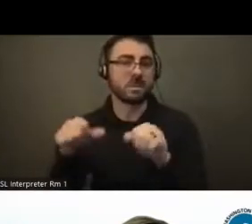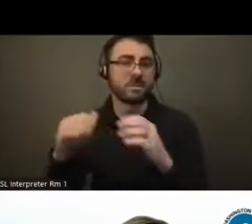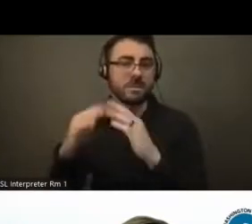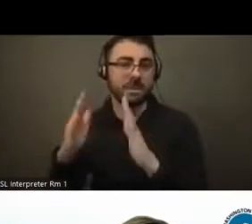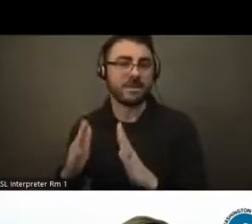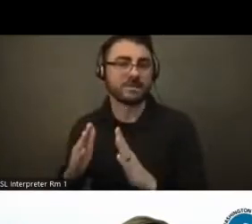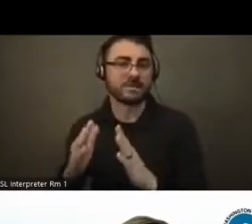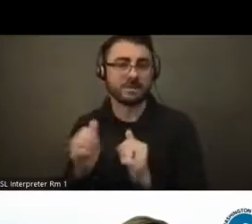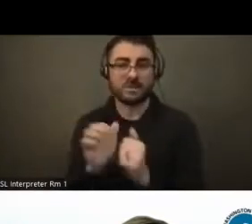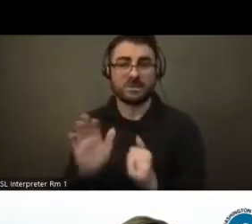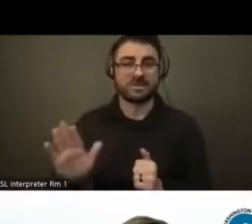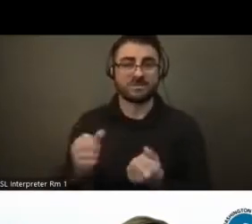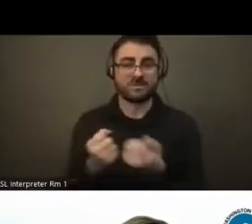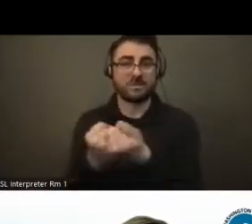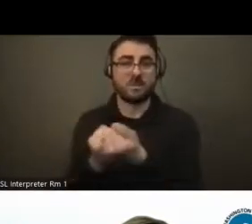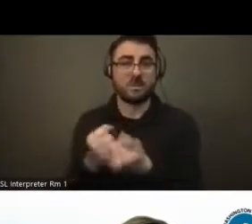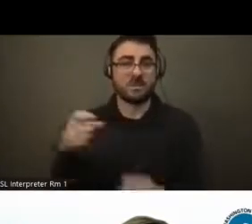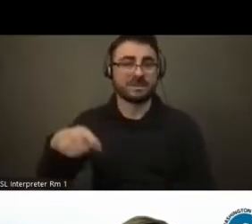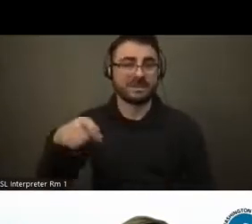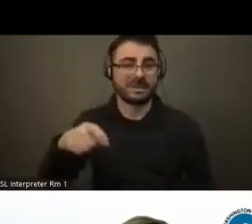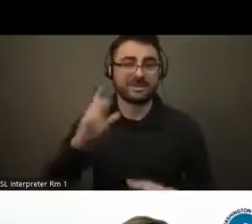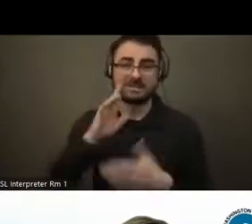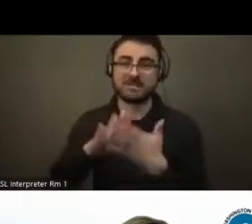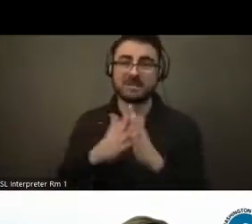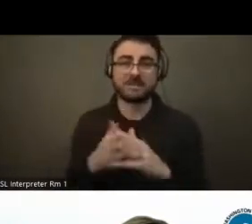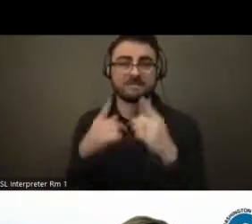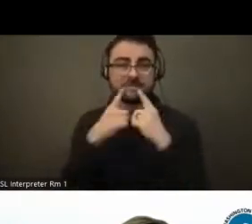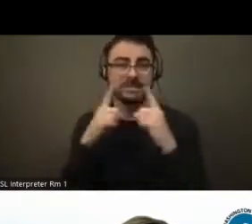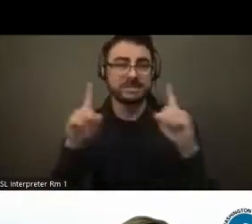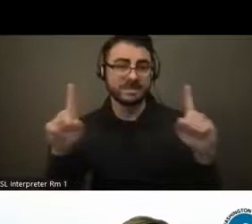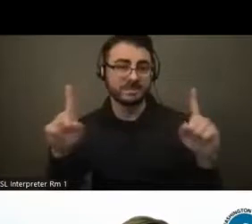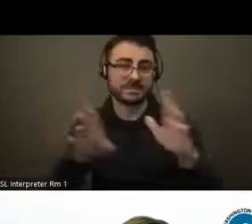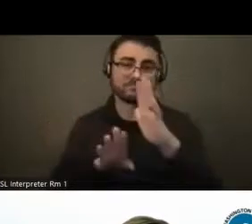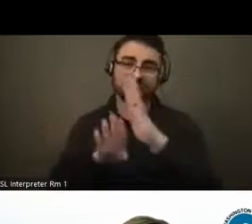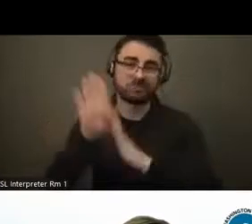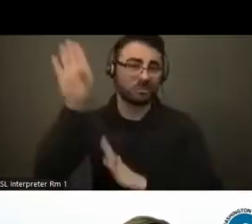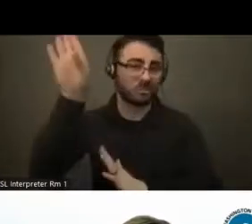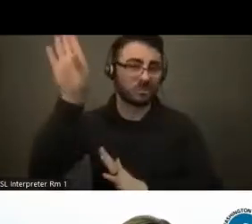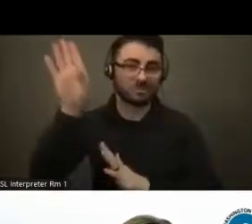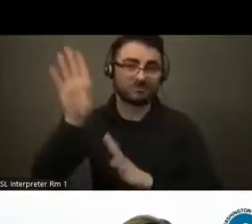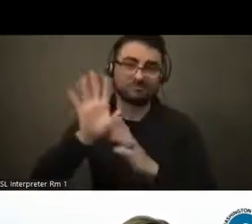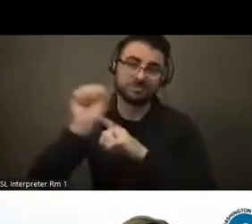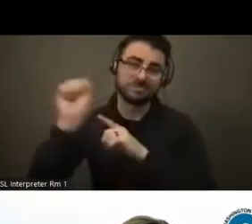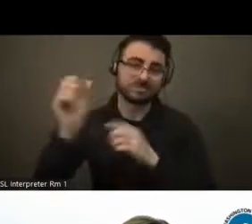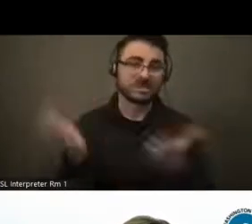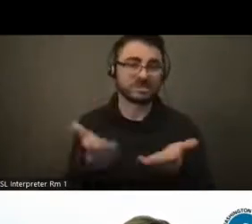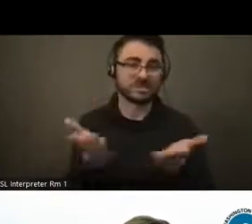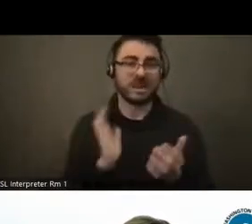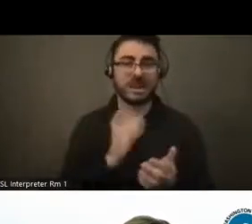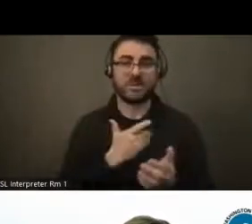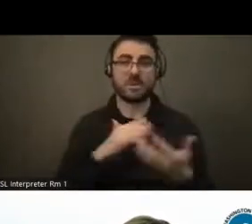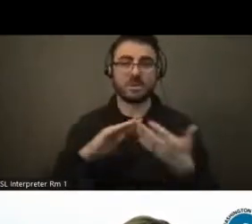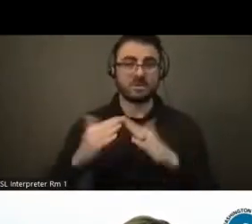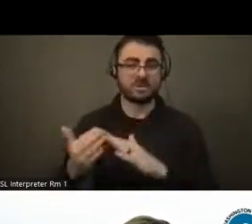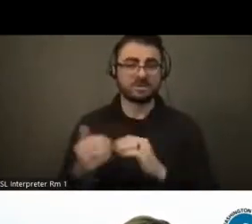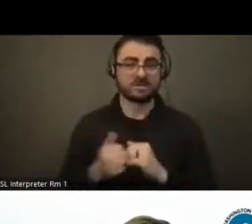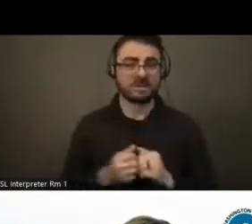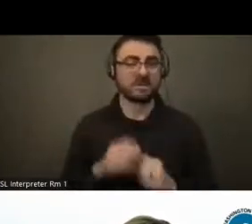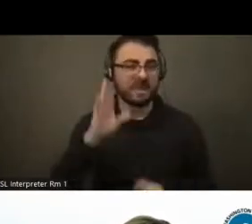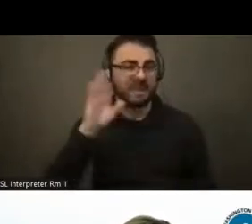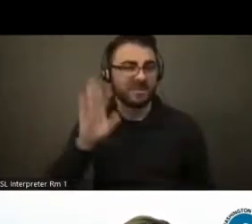need in order to be successful in thriving here in our community. So I know that's going to